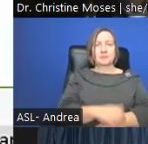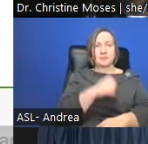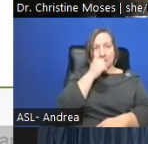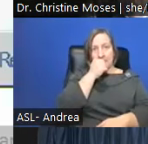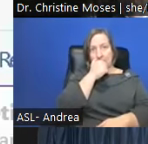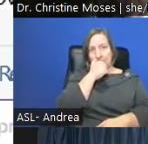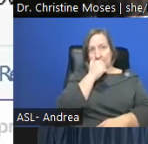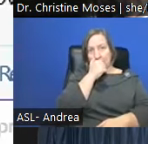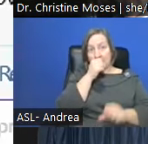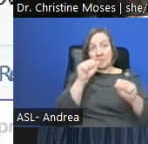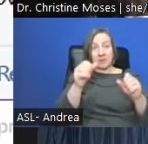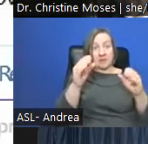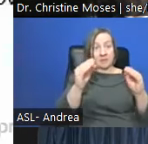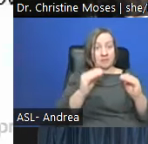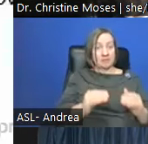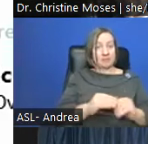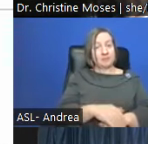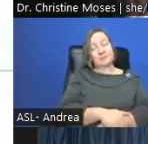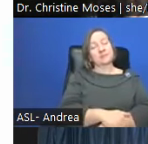Can we move on?